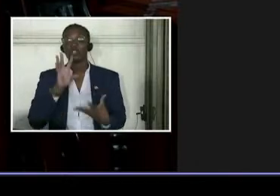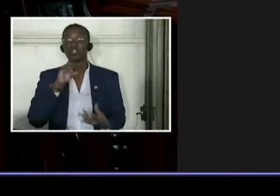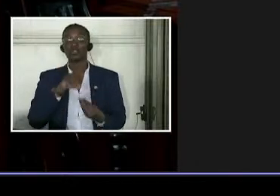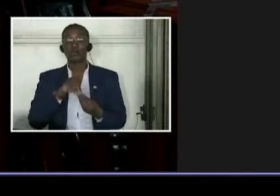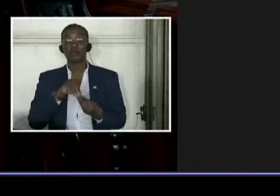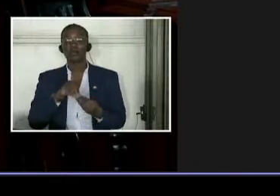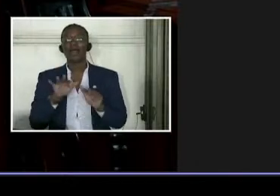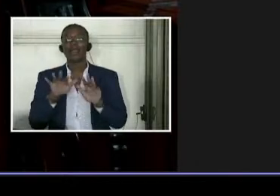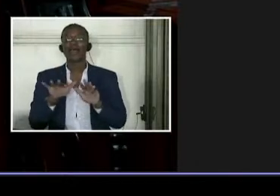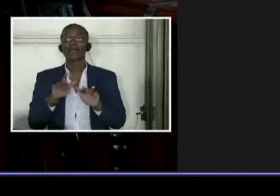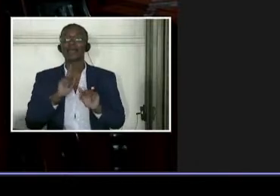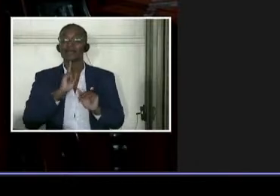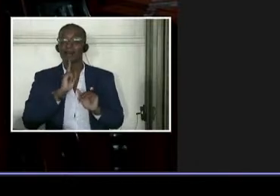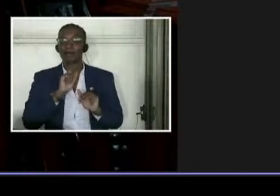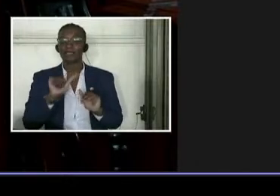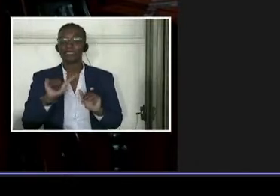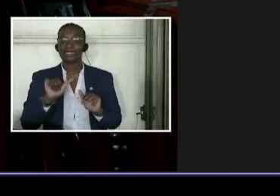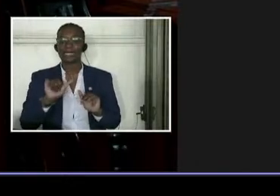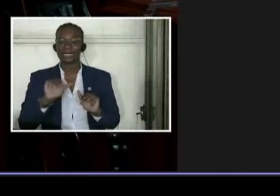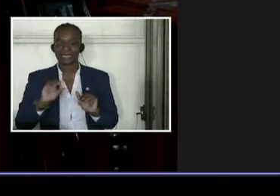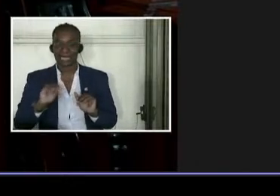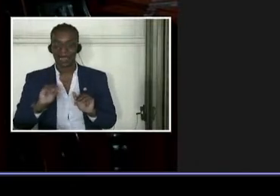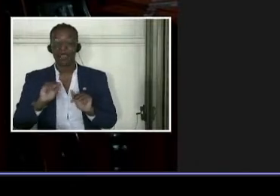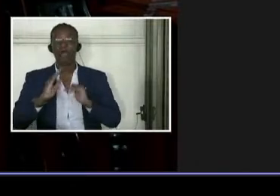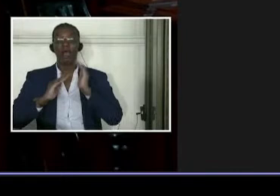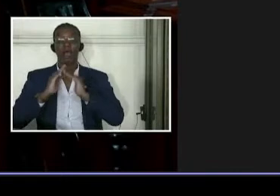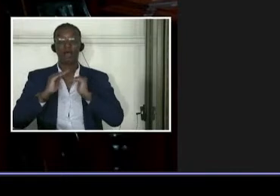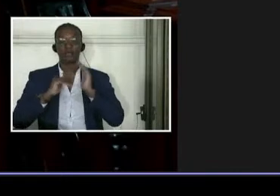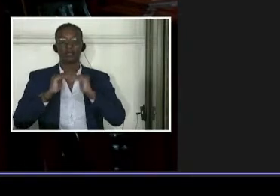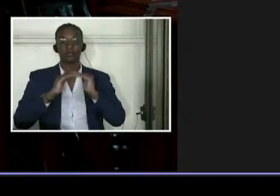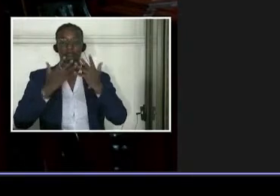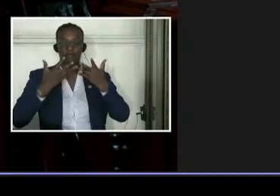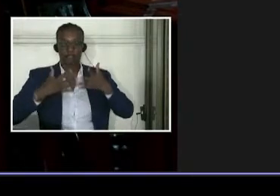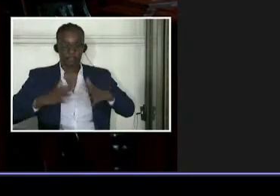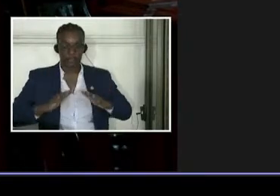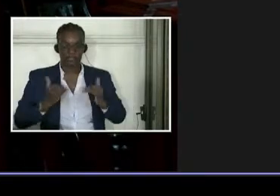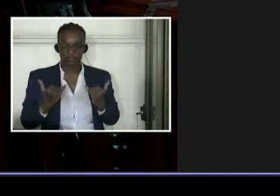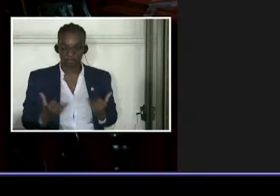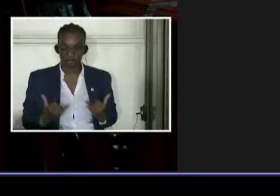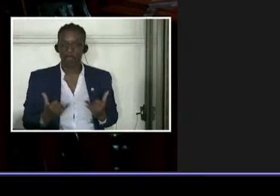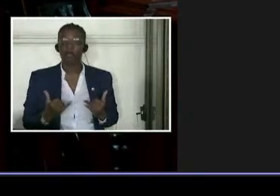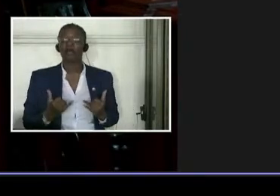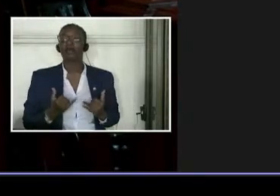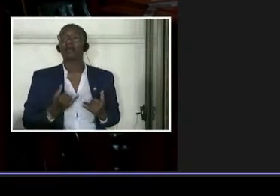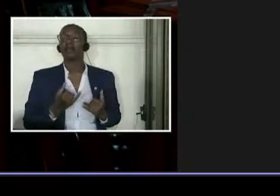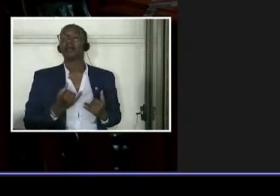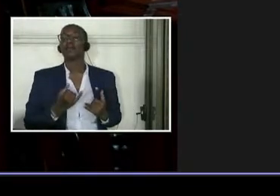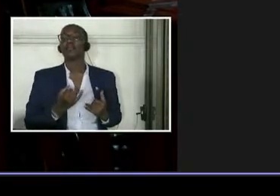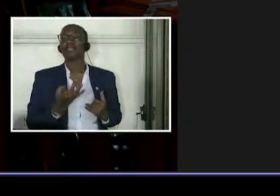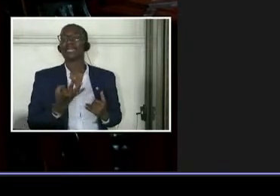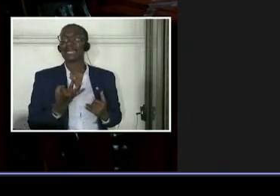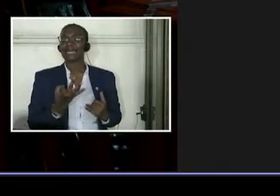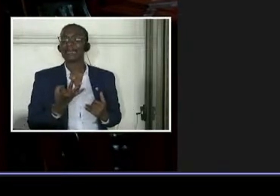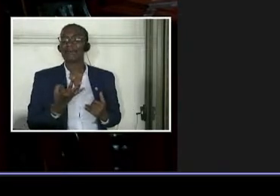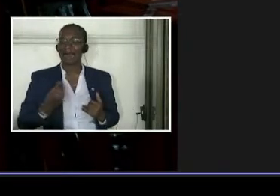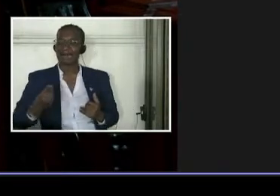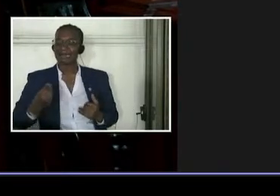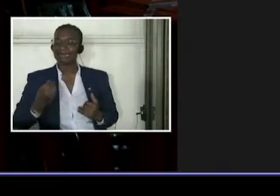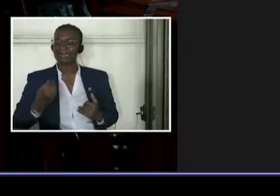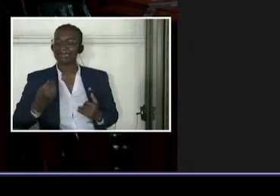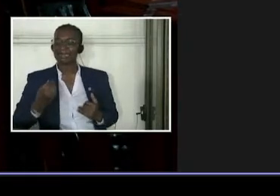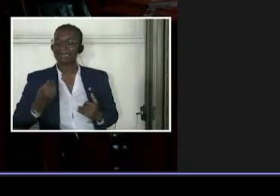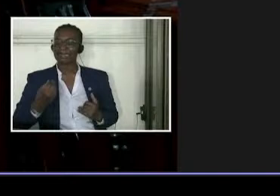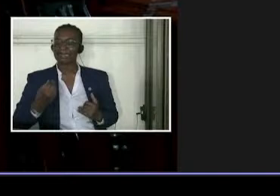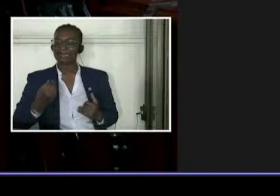of 19,160 houses have been built to date. There are 3,330 units in construction